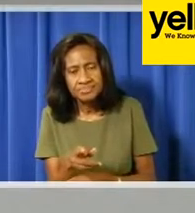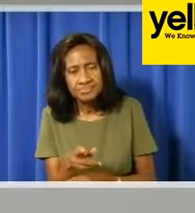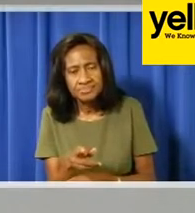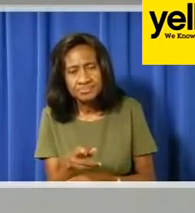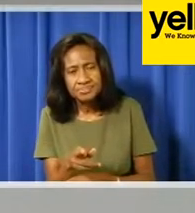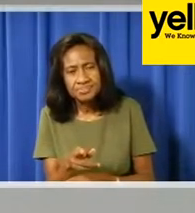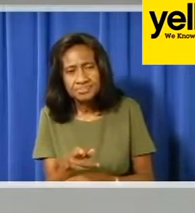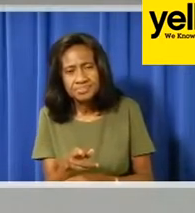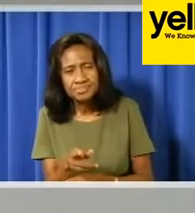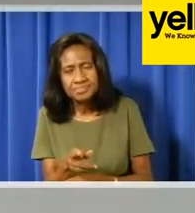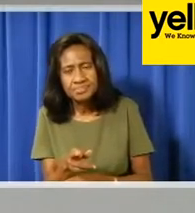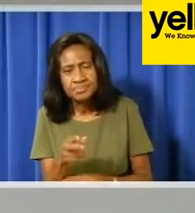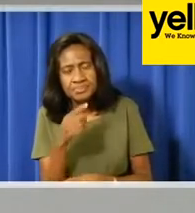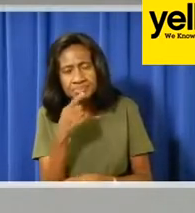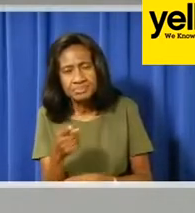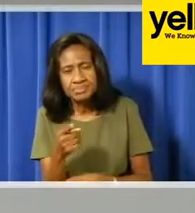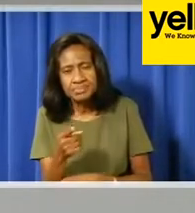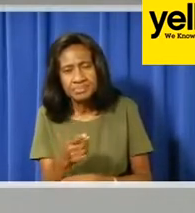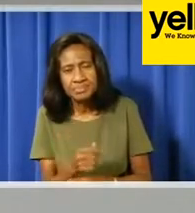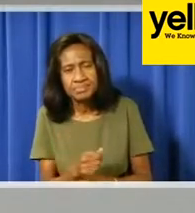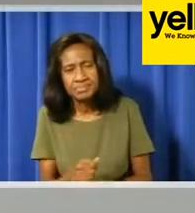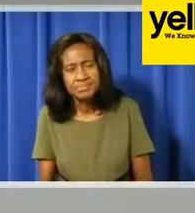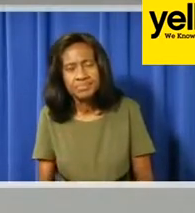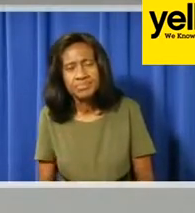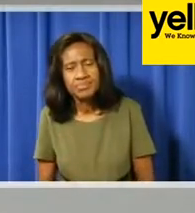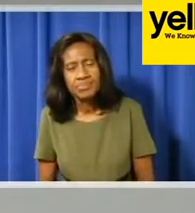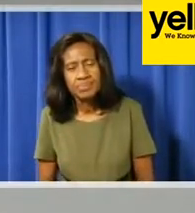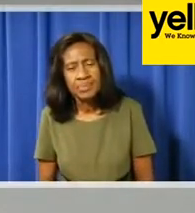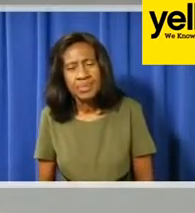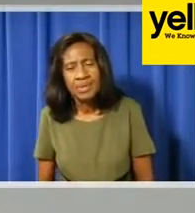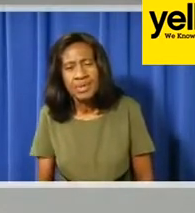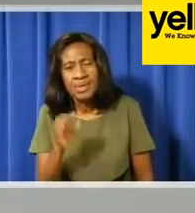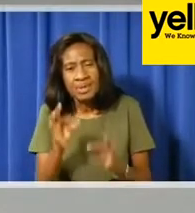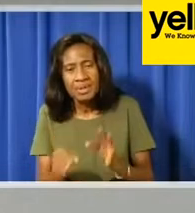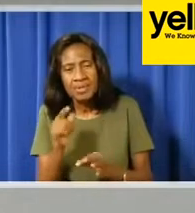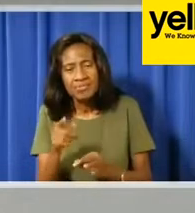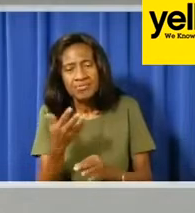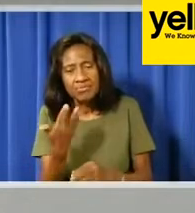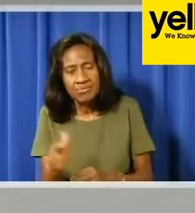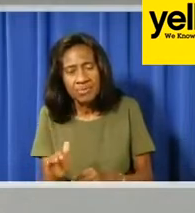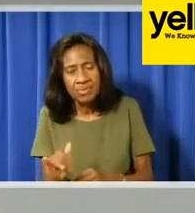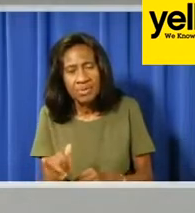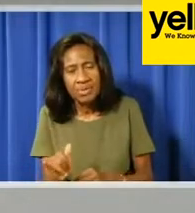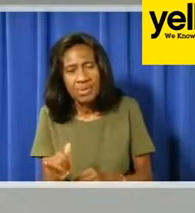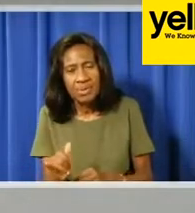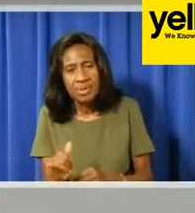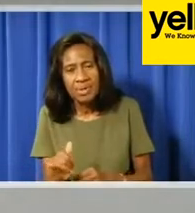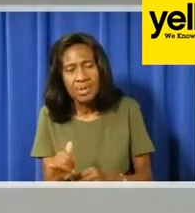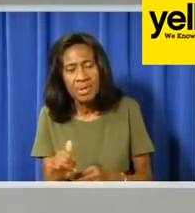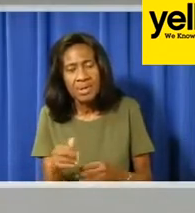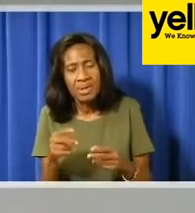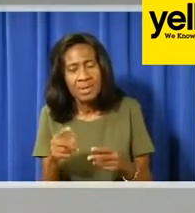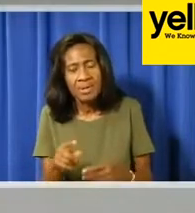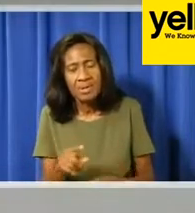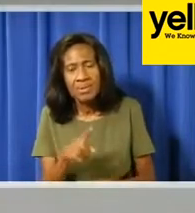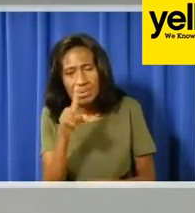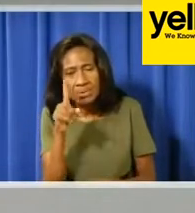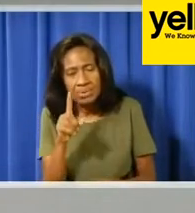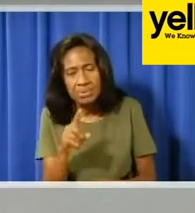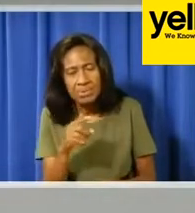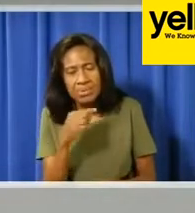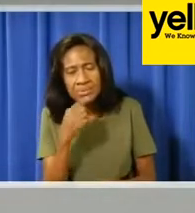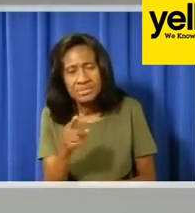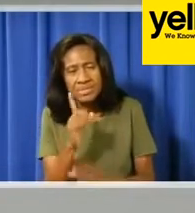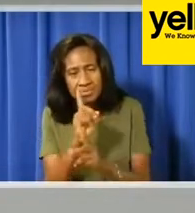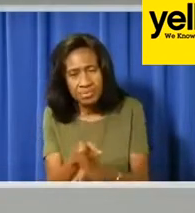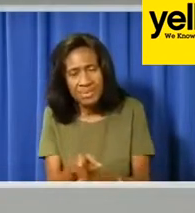requiring hospitalisation. That's correct, Governor. Thank you for reminding me. Requiring hospitalisation. But what I was going to say was the